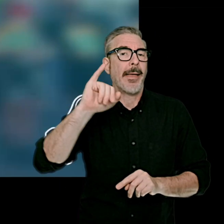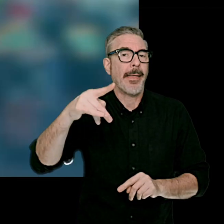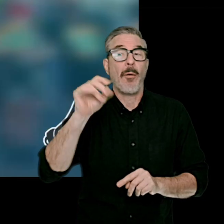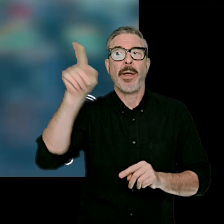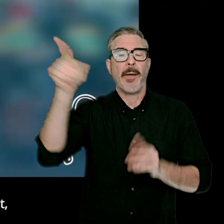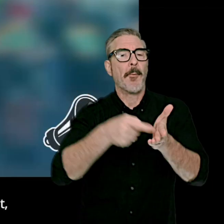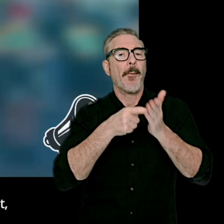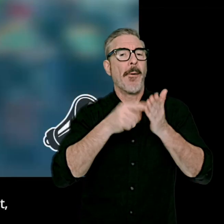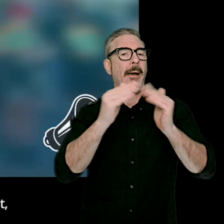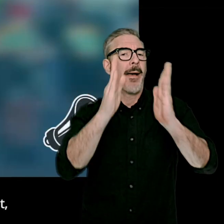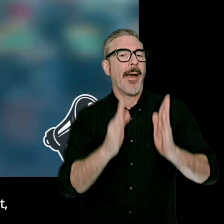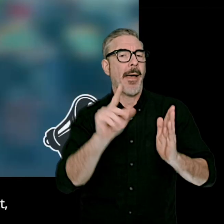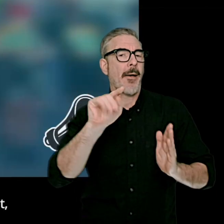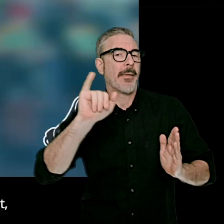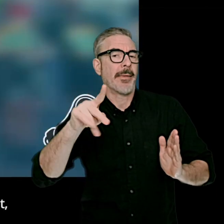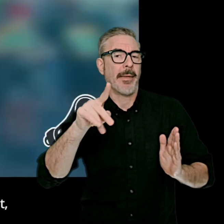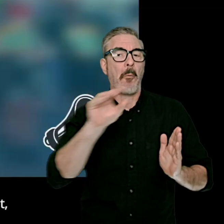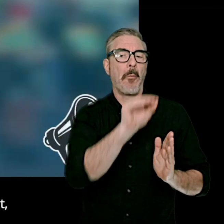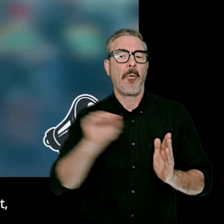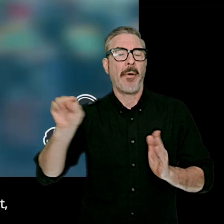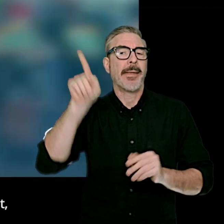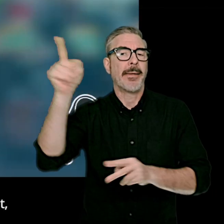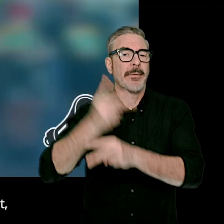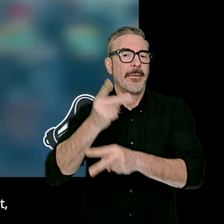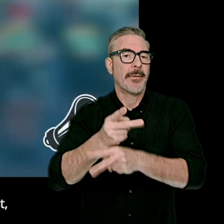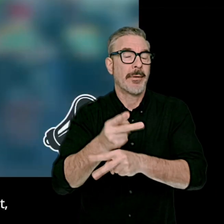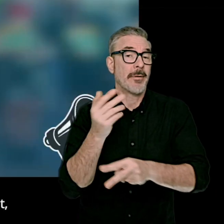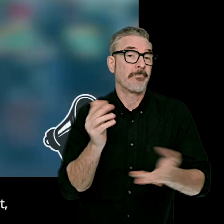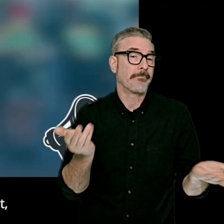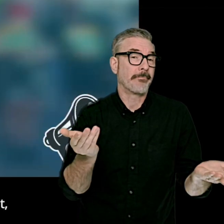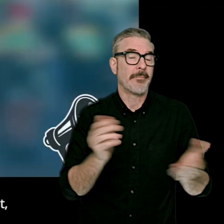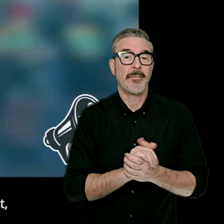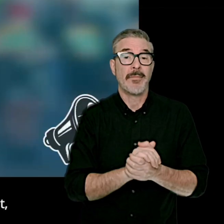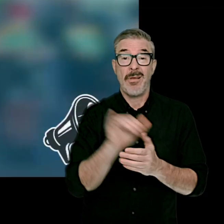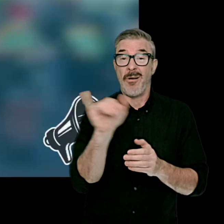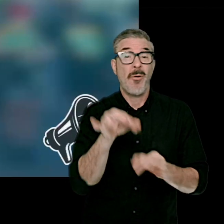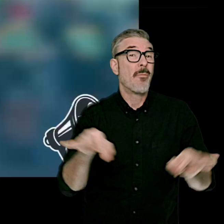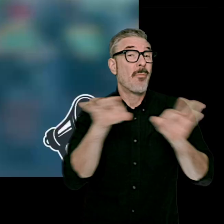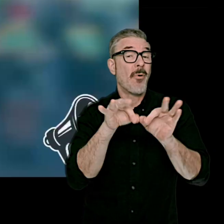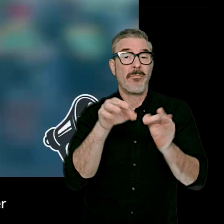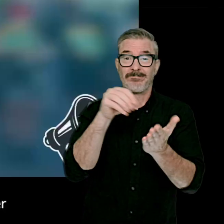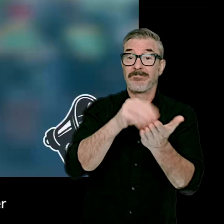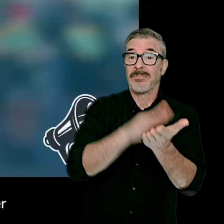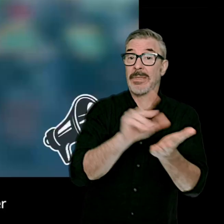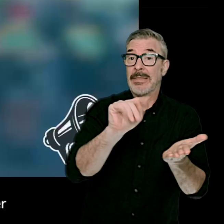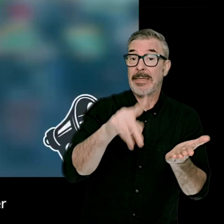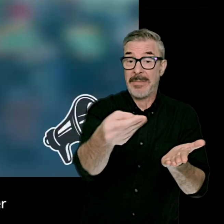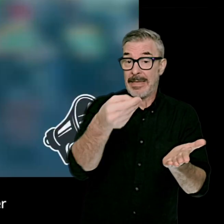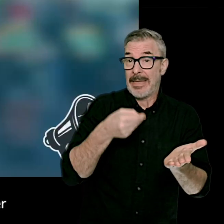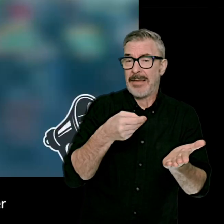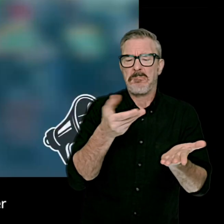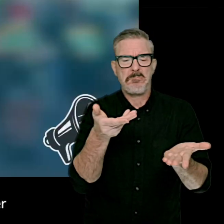Something to take note is if your employer takes tips from you or requires a house tip out, meaning that it goes to